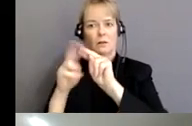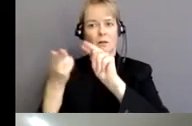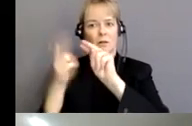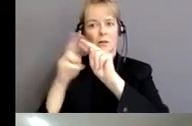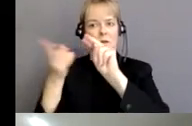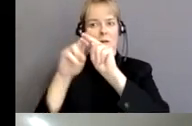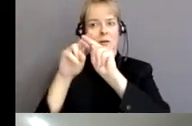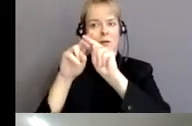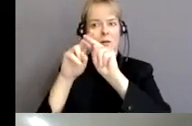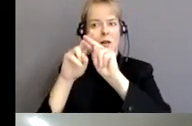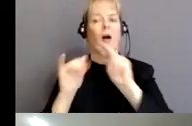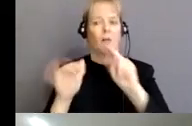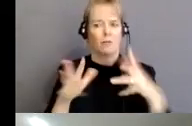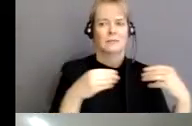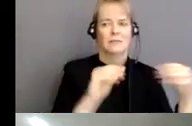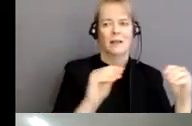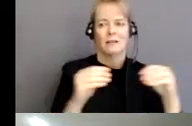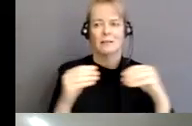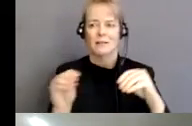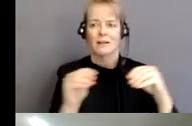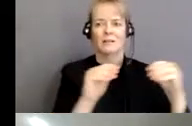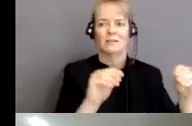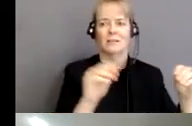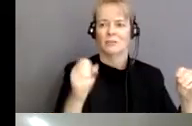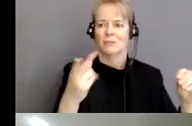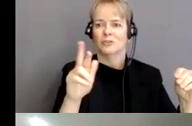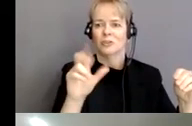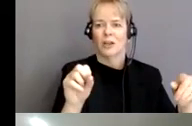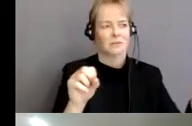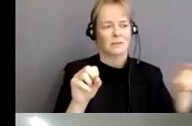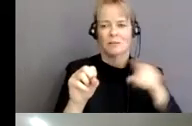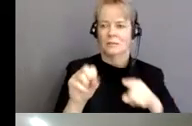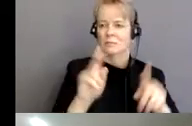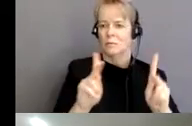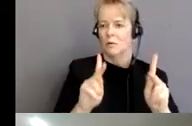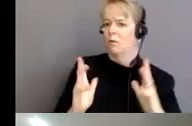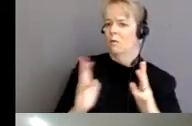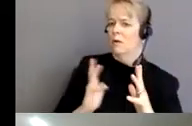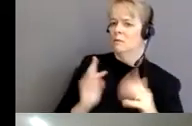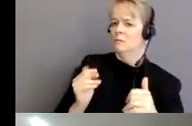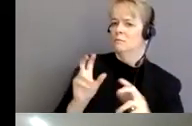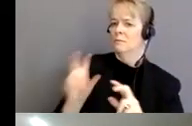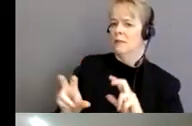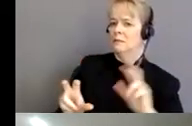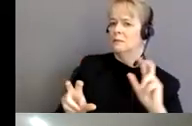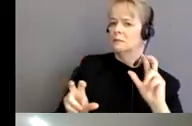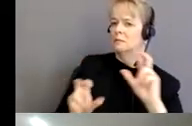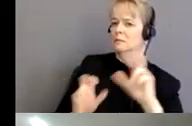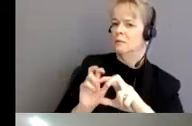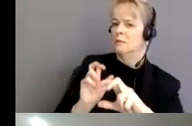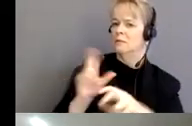they start to sell their shares into the secondary market to retail investors. And of course, these things always end